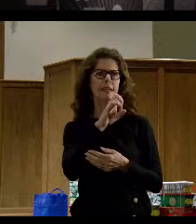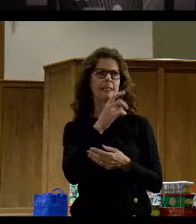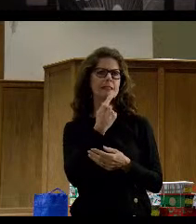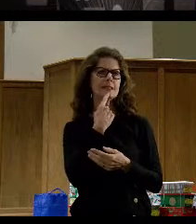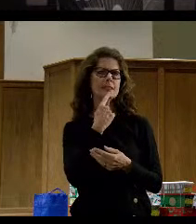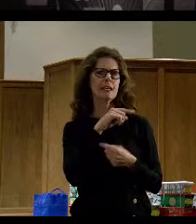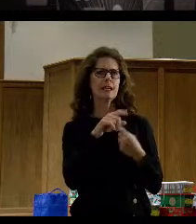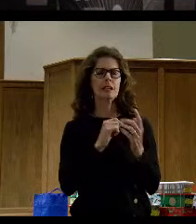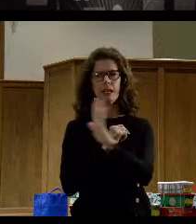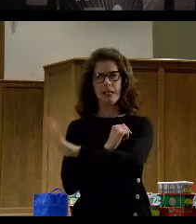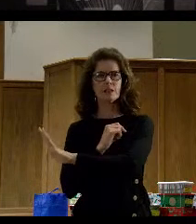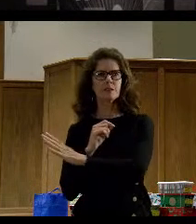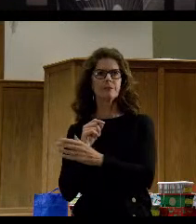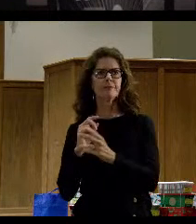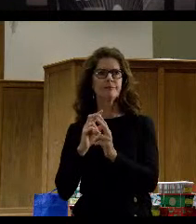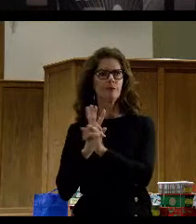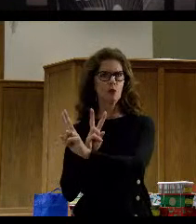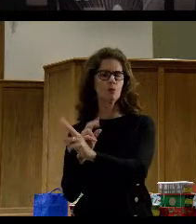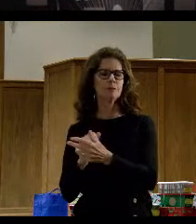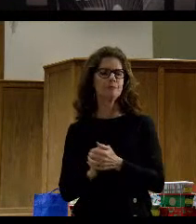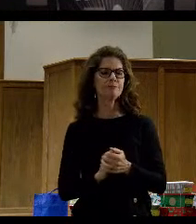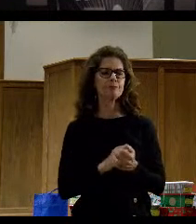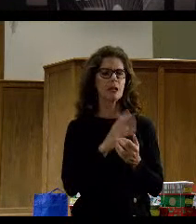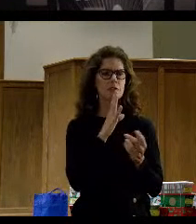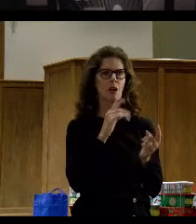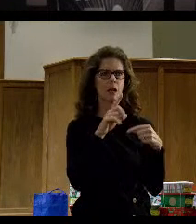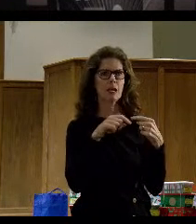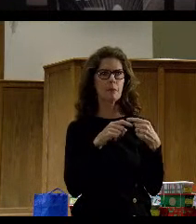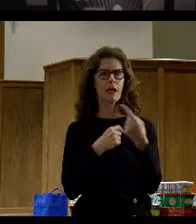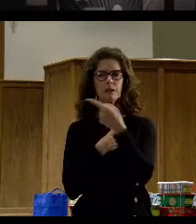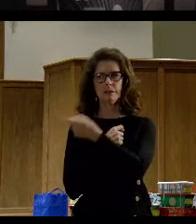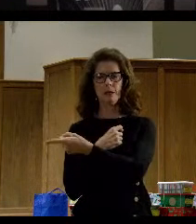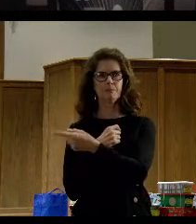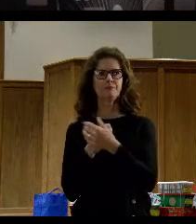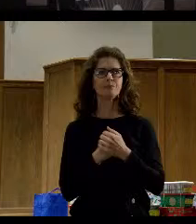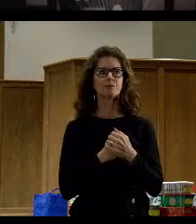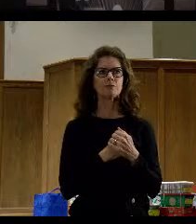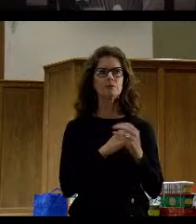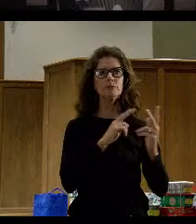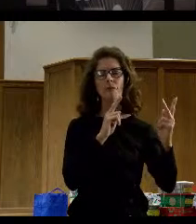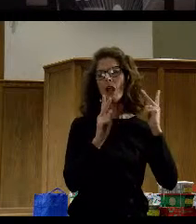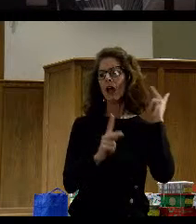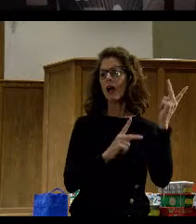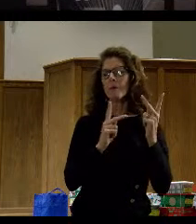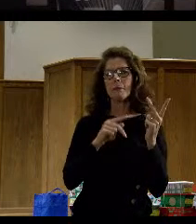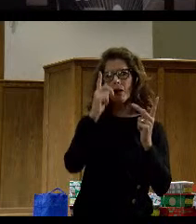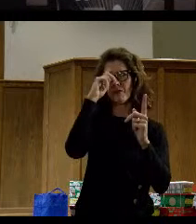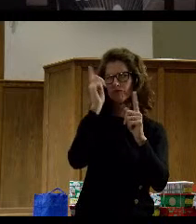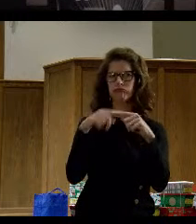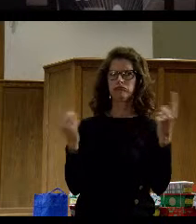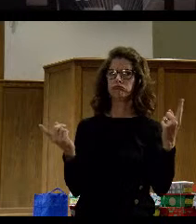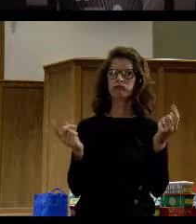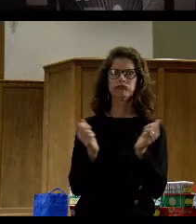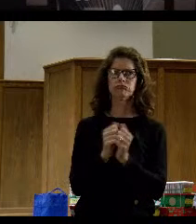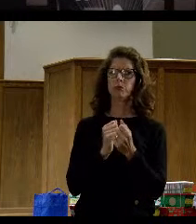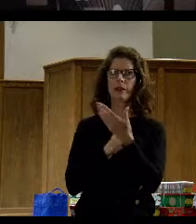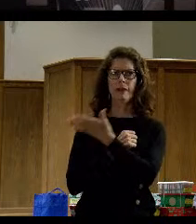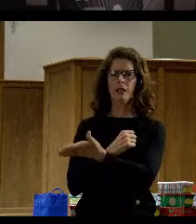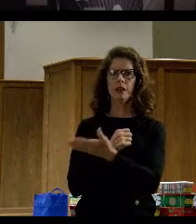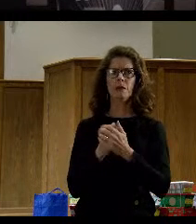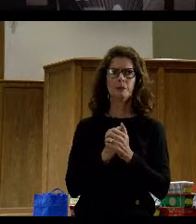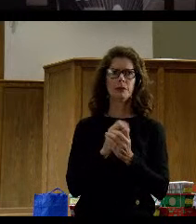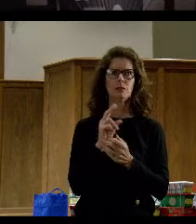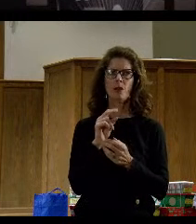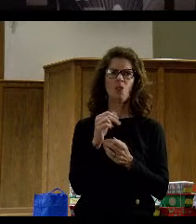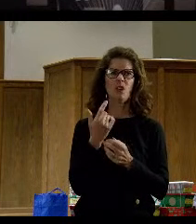Nixon talking about Eisenhower. People often disagreed with Dwight Eisenhower, but almost